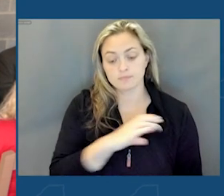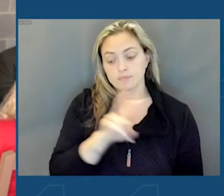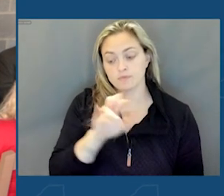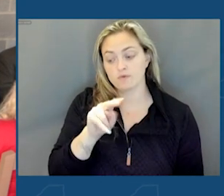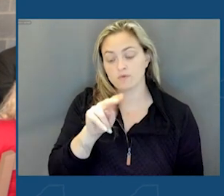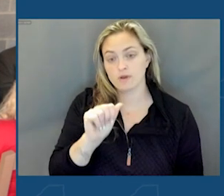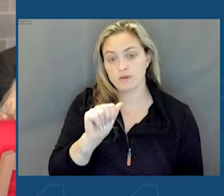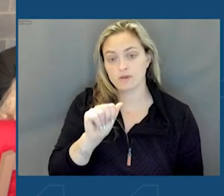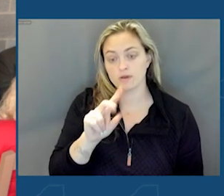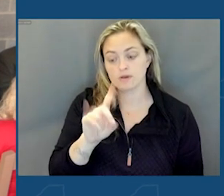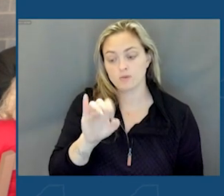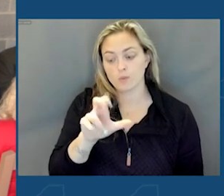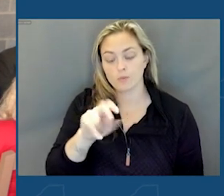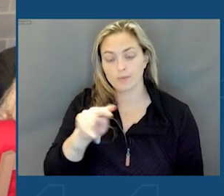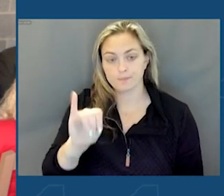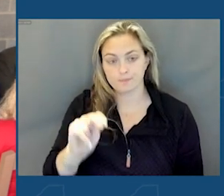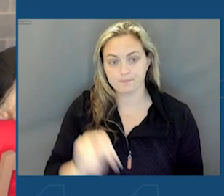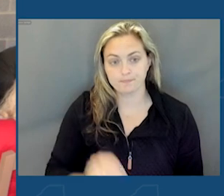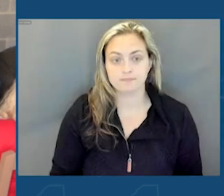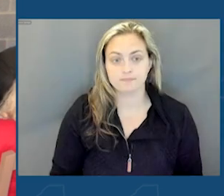DeCohen.